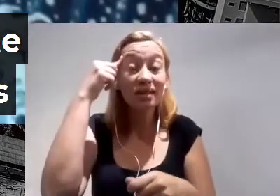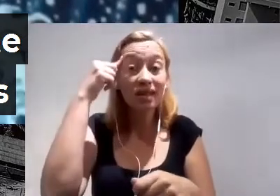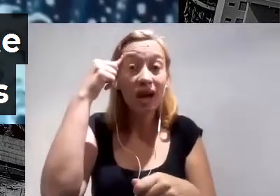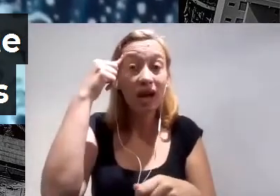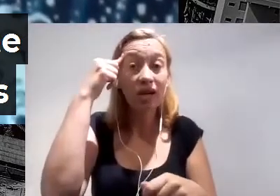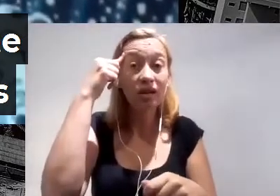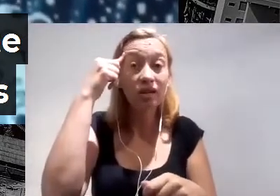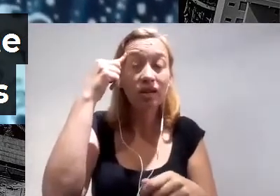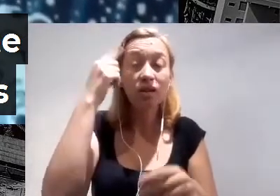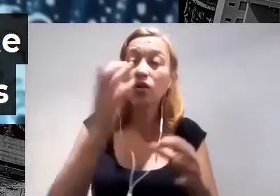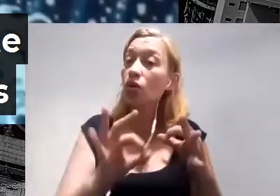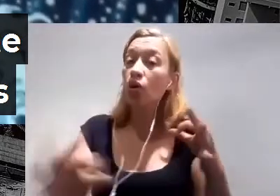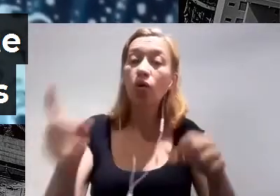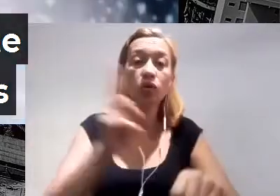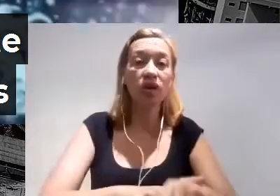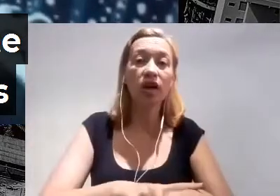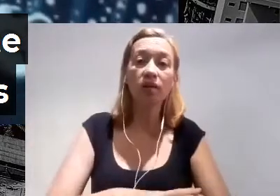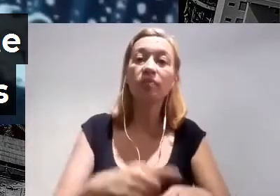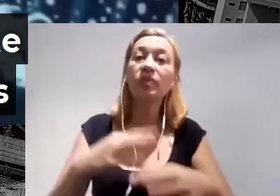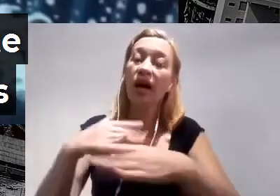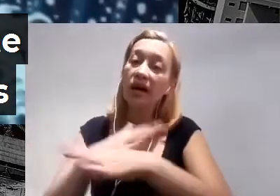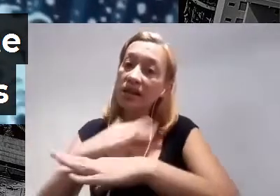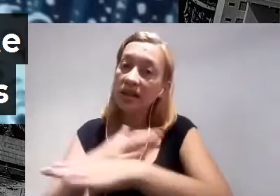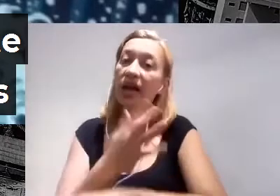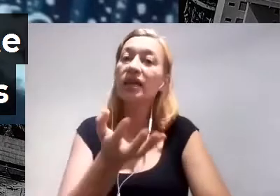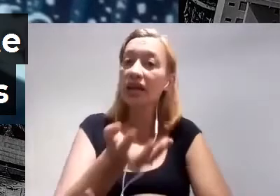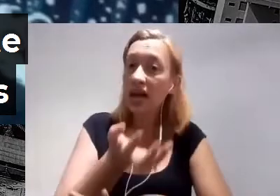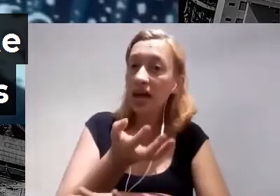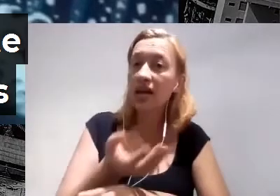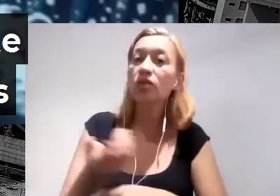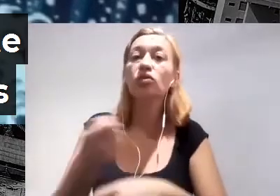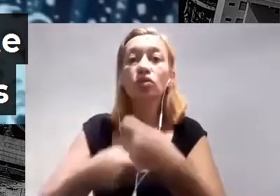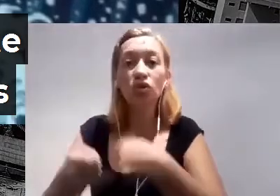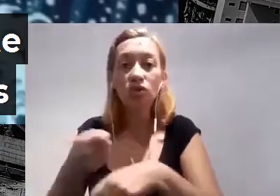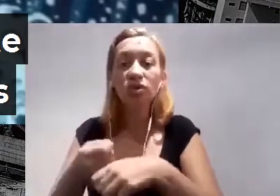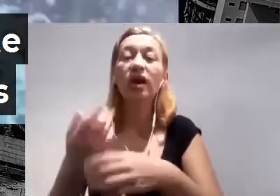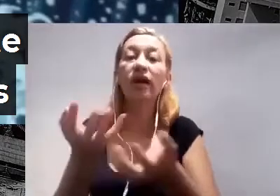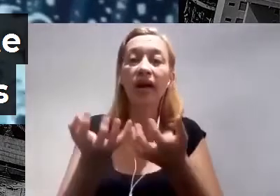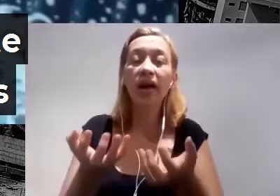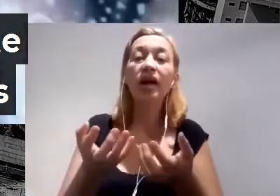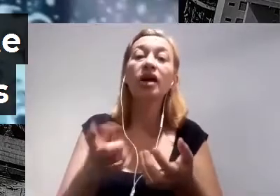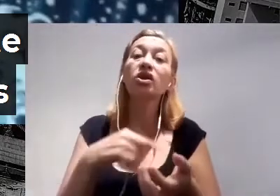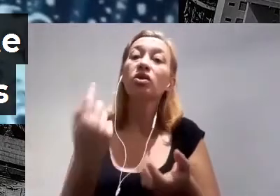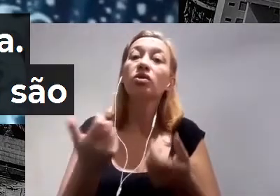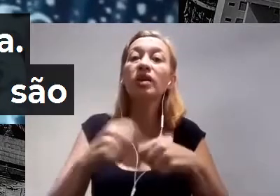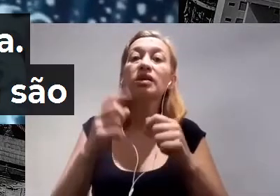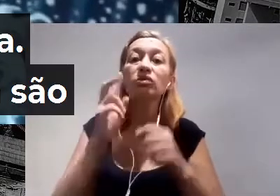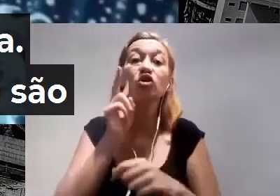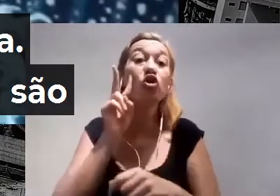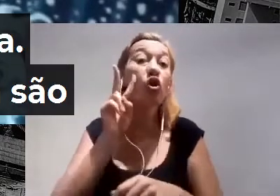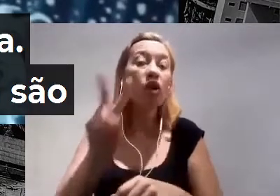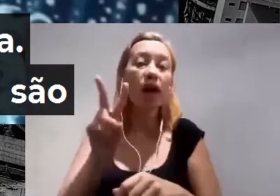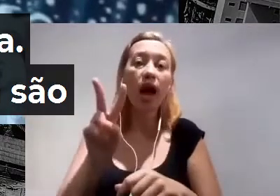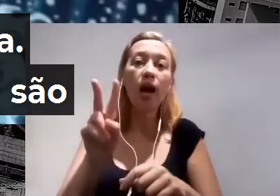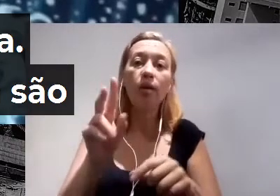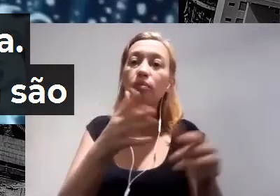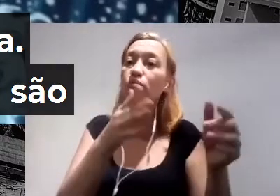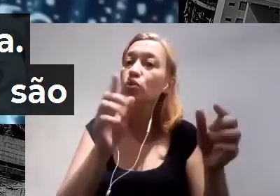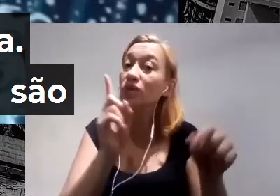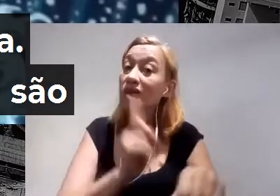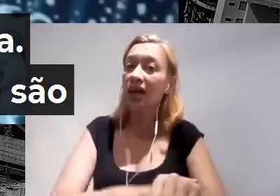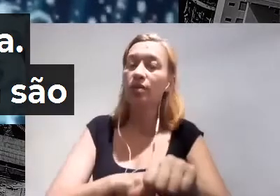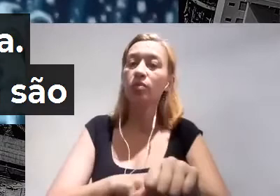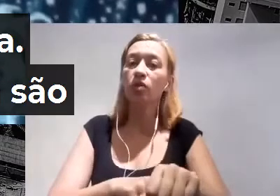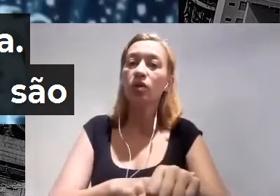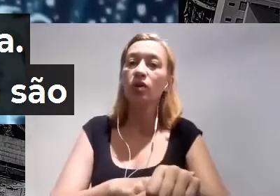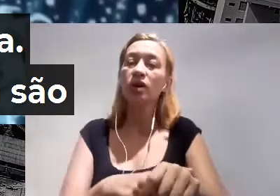The communities want it. So just by extending the temple horizon, you can align on what we're all trying to achieve. Everyone wants the